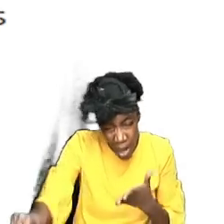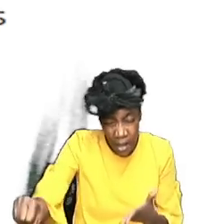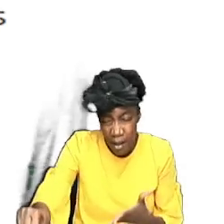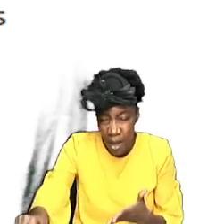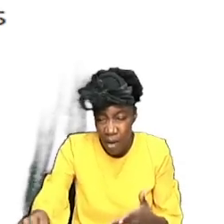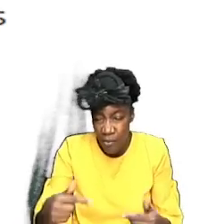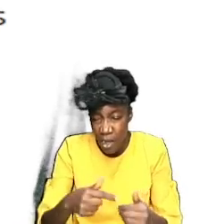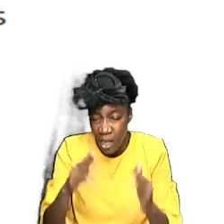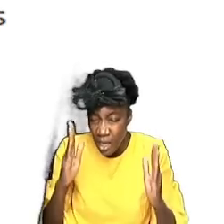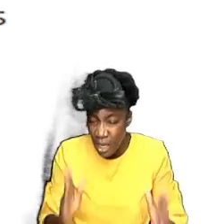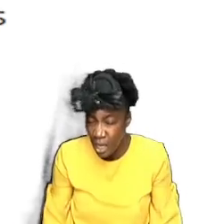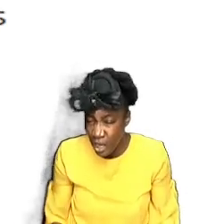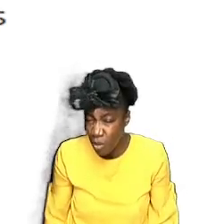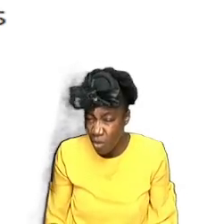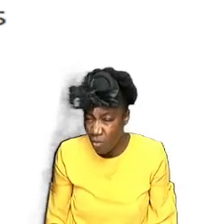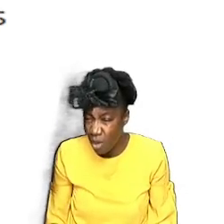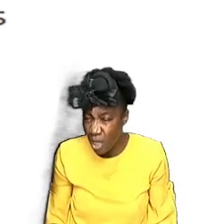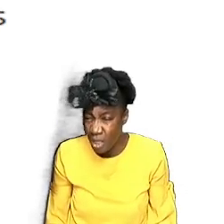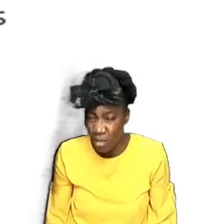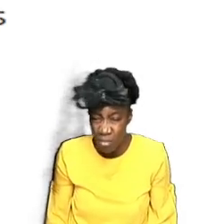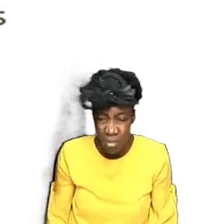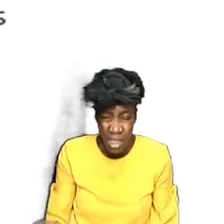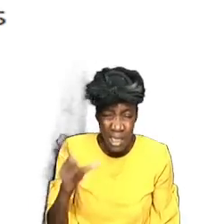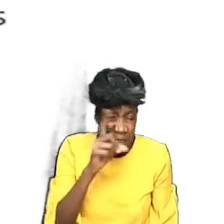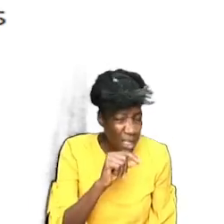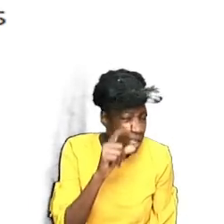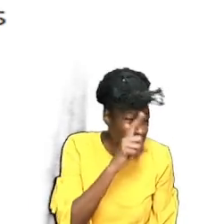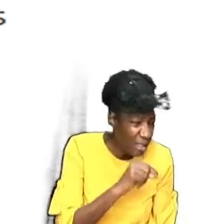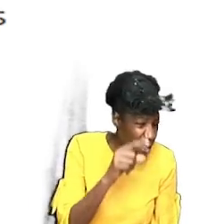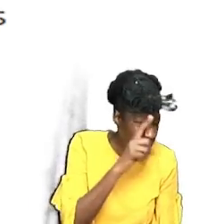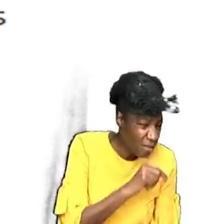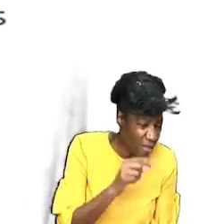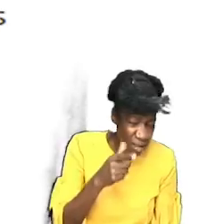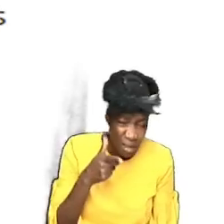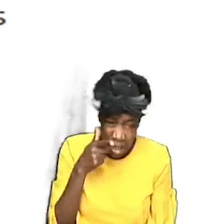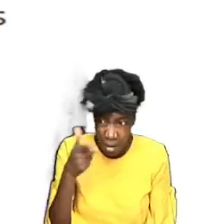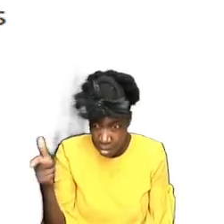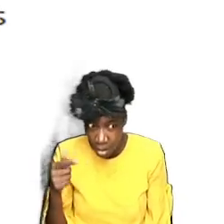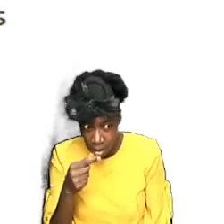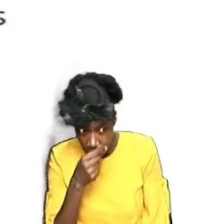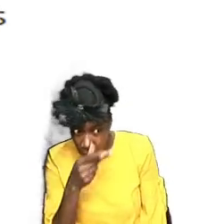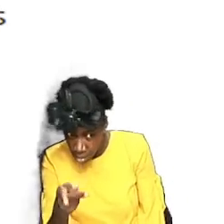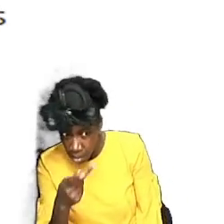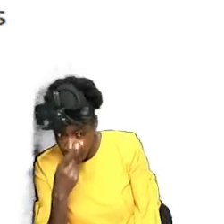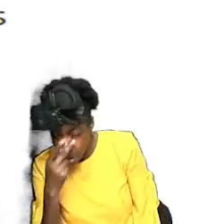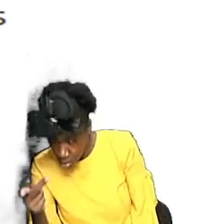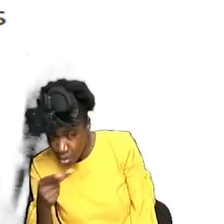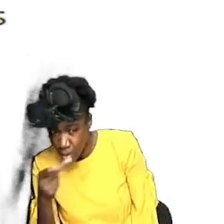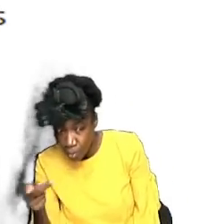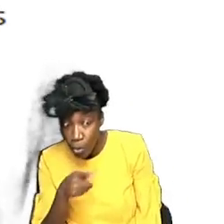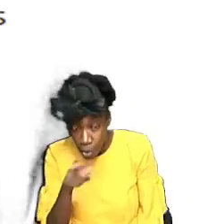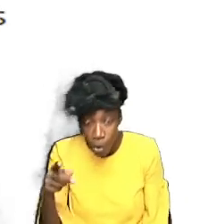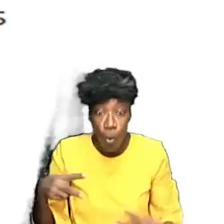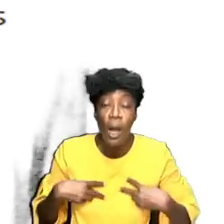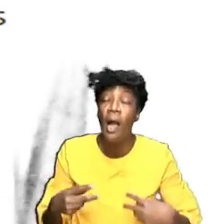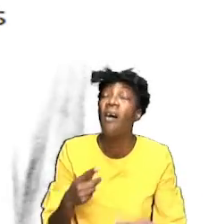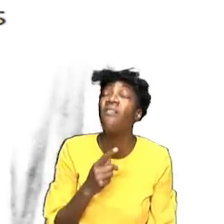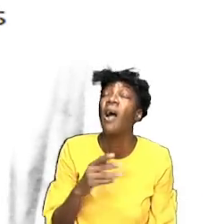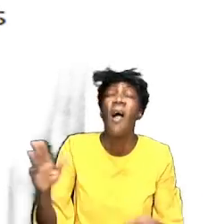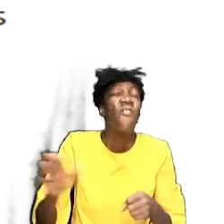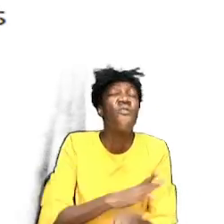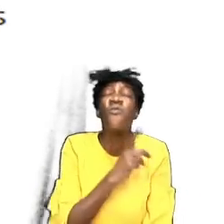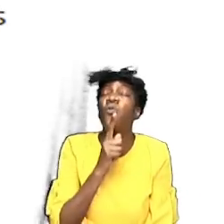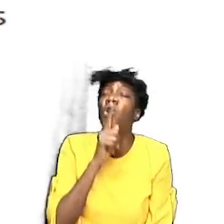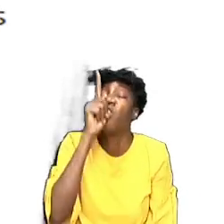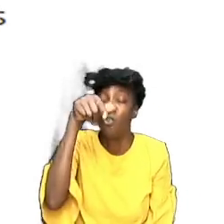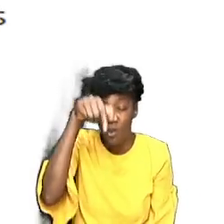would want to accuse you day and night to say, look at this person, look at this person. But when you have full assurance in the salvation,